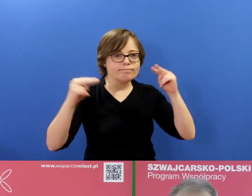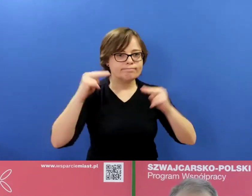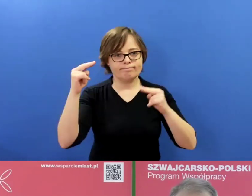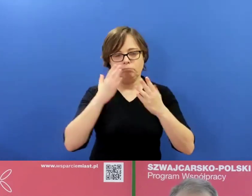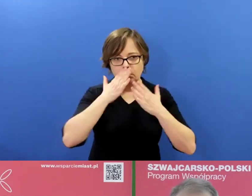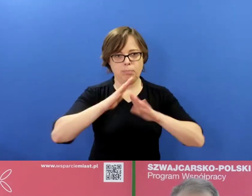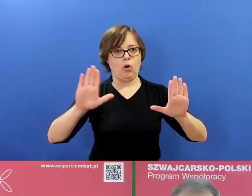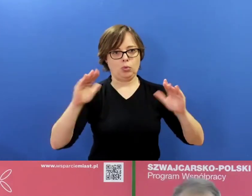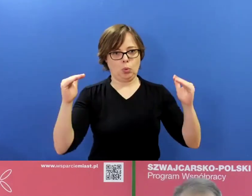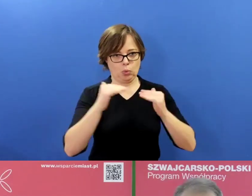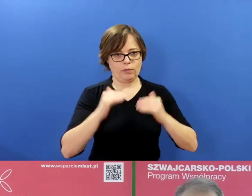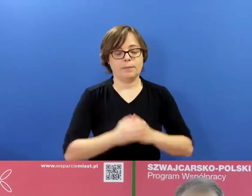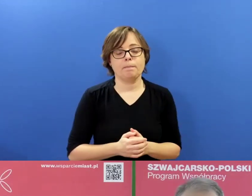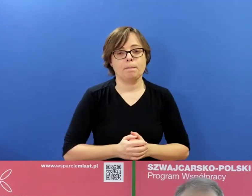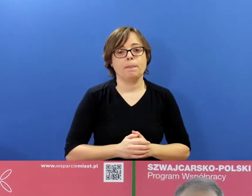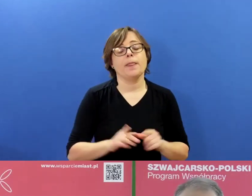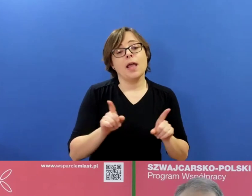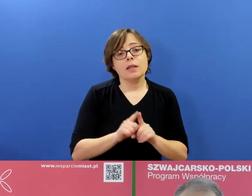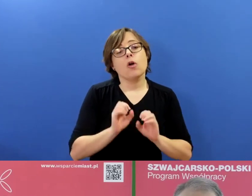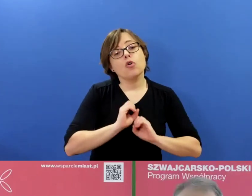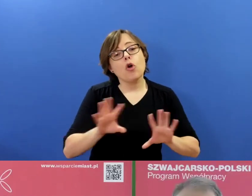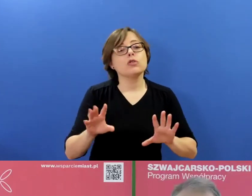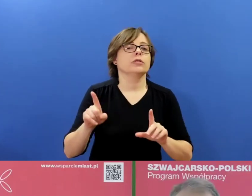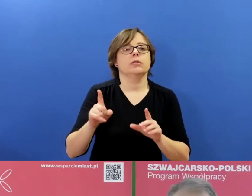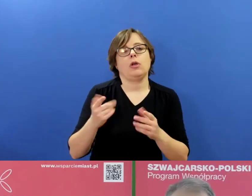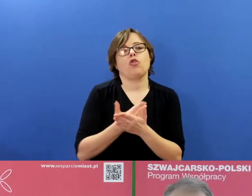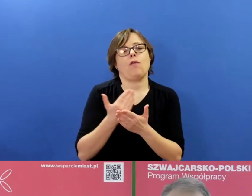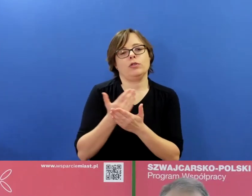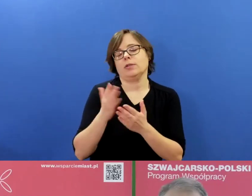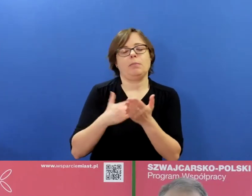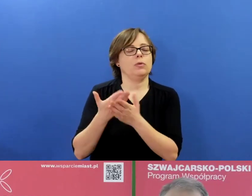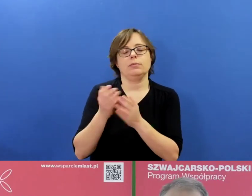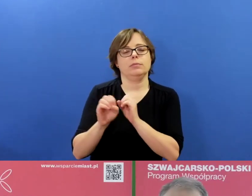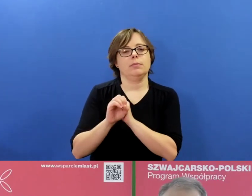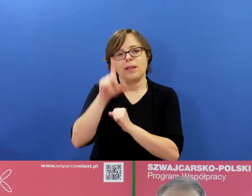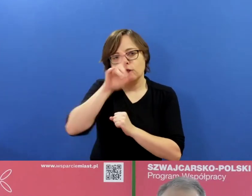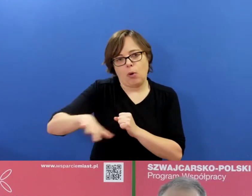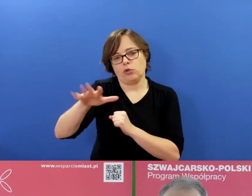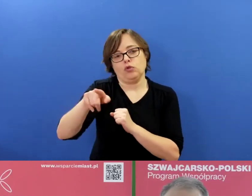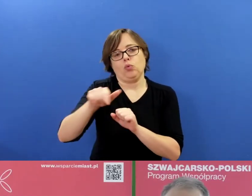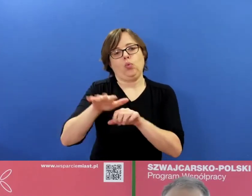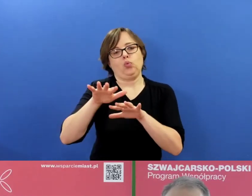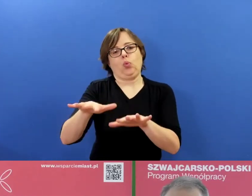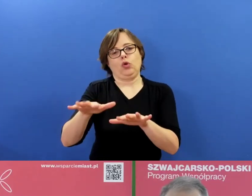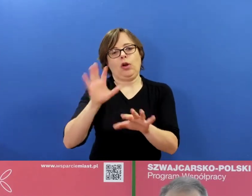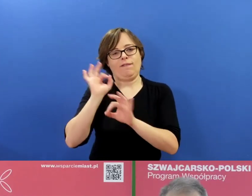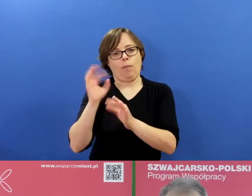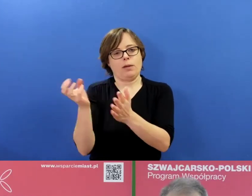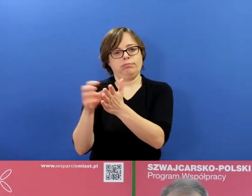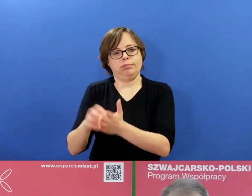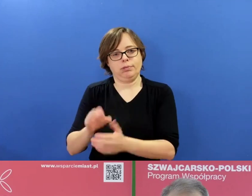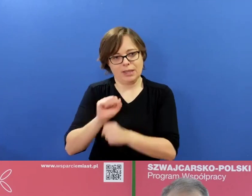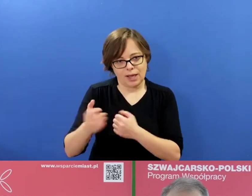social media, obviously, where a lot of information is circulating. There's community engagement, and I would